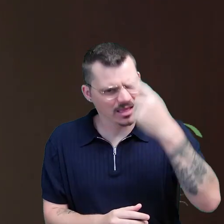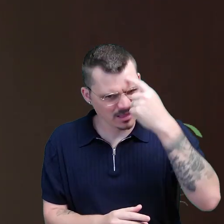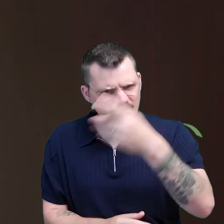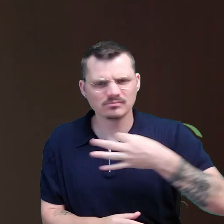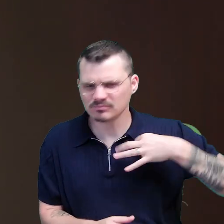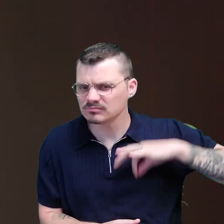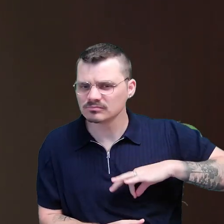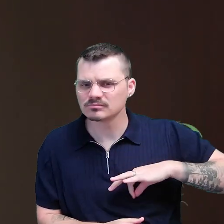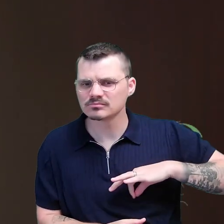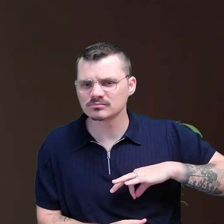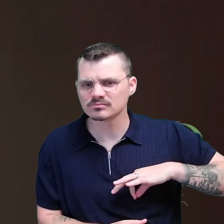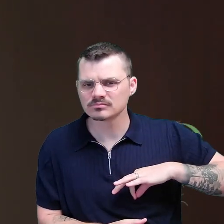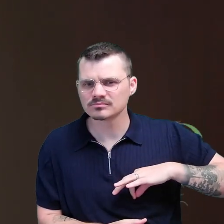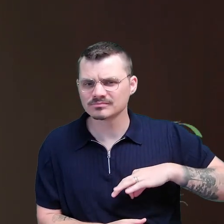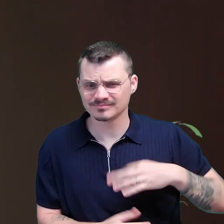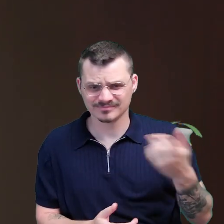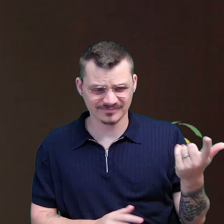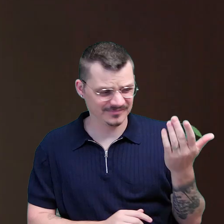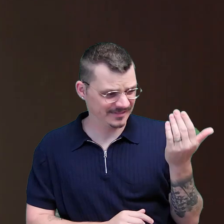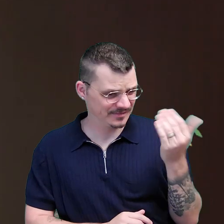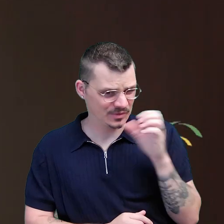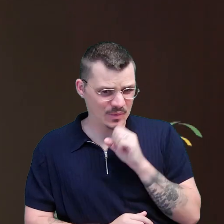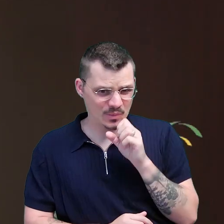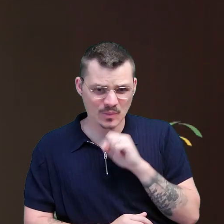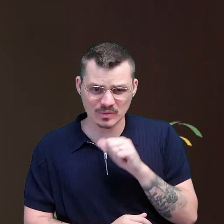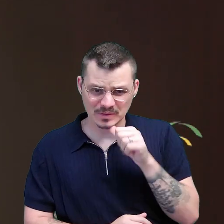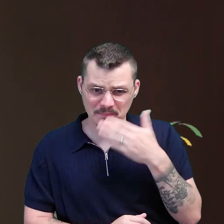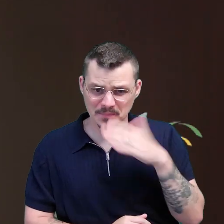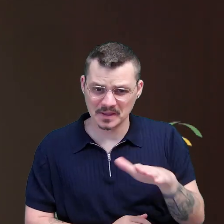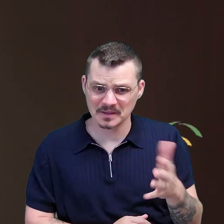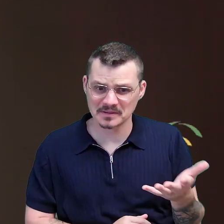you." Not bad for a 15-year-old, huh?